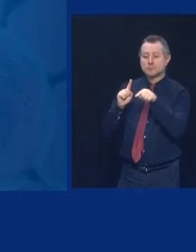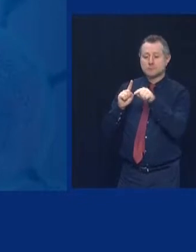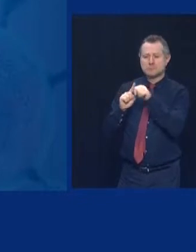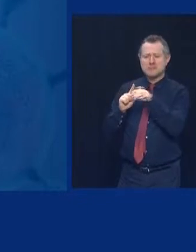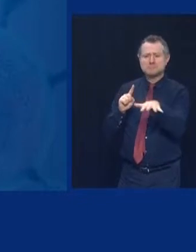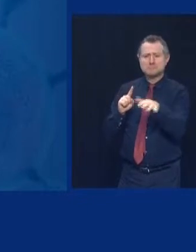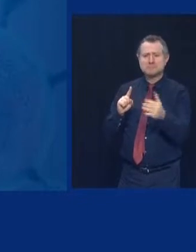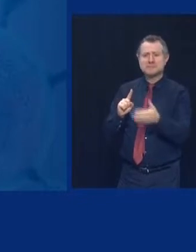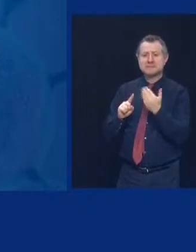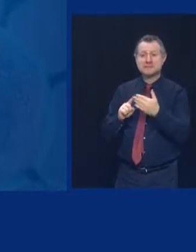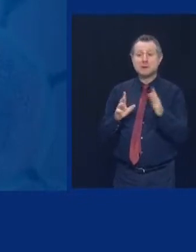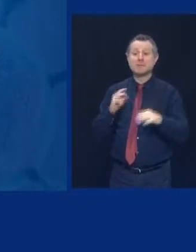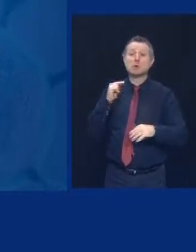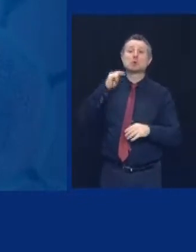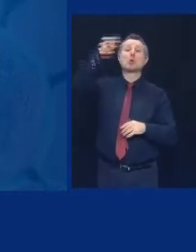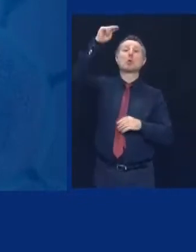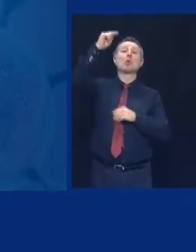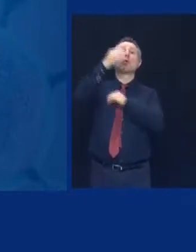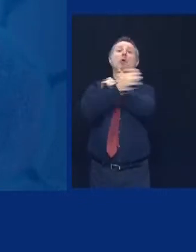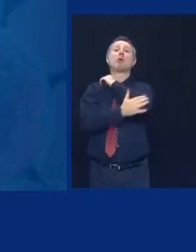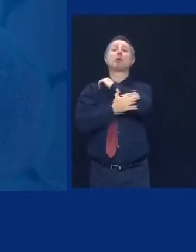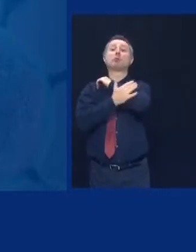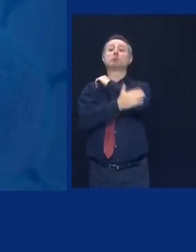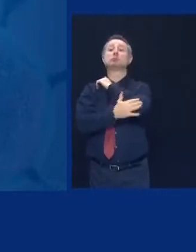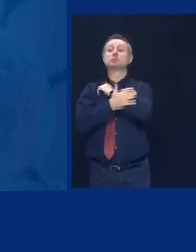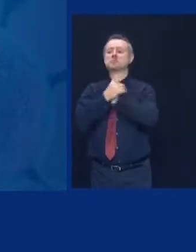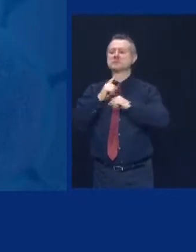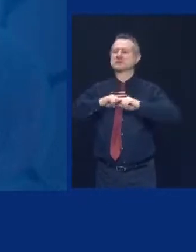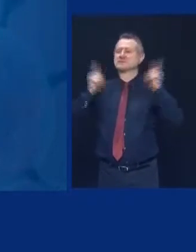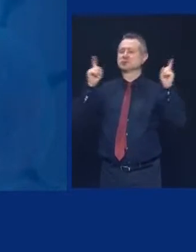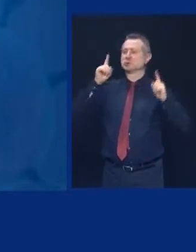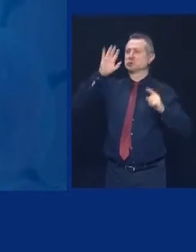North Country, you have another factor for spread.